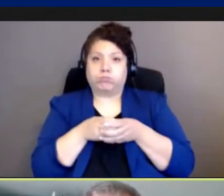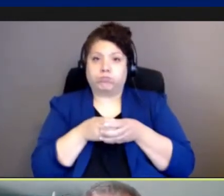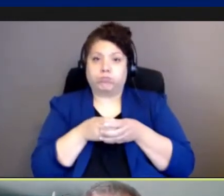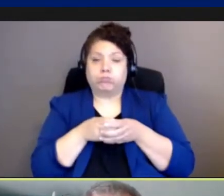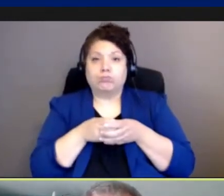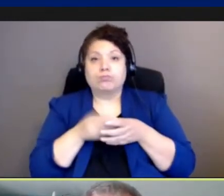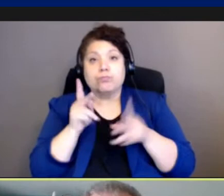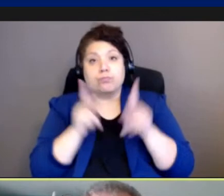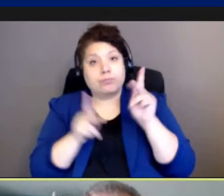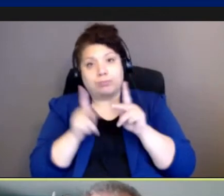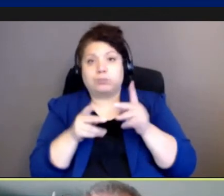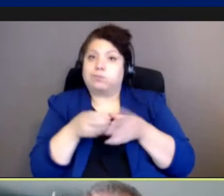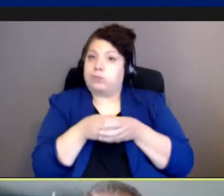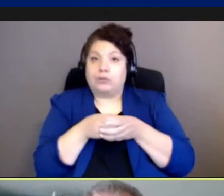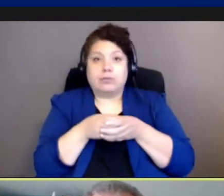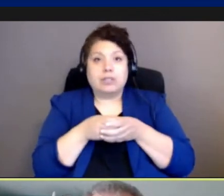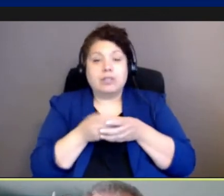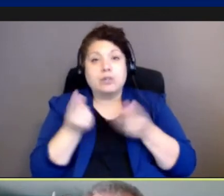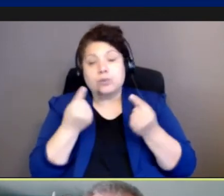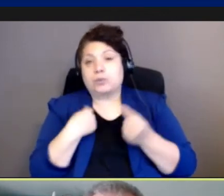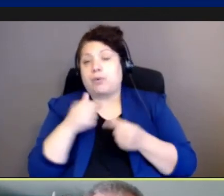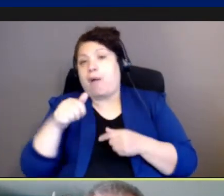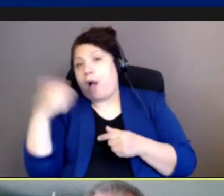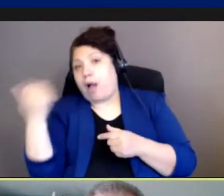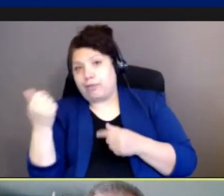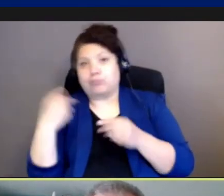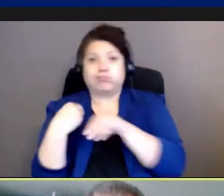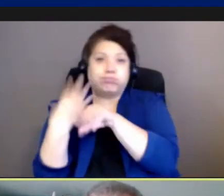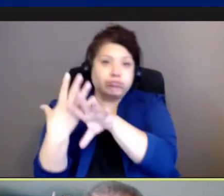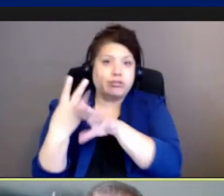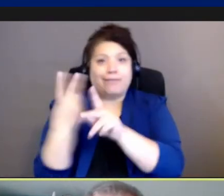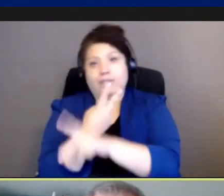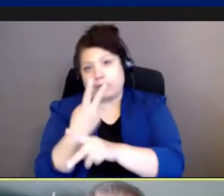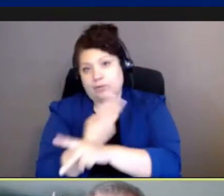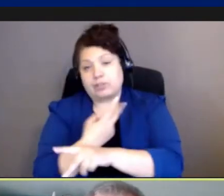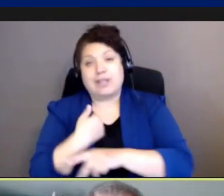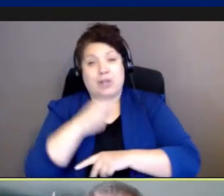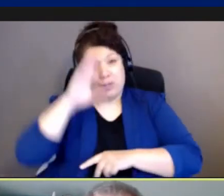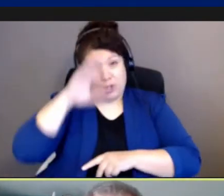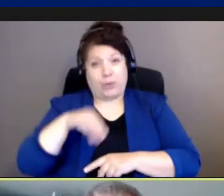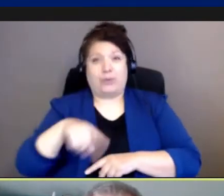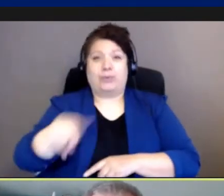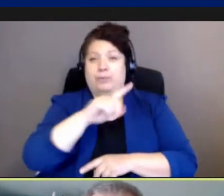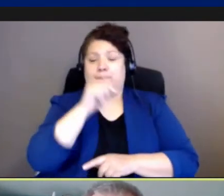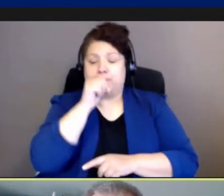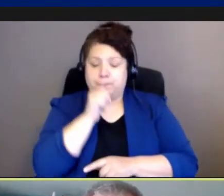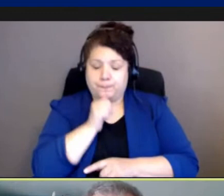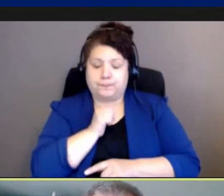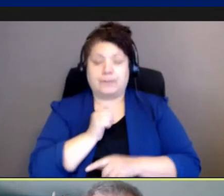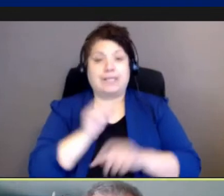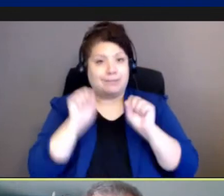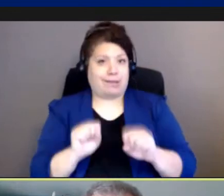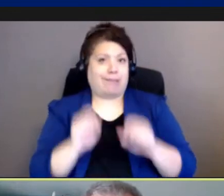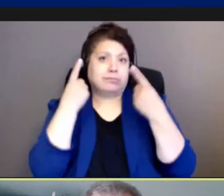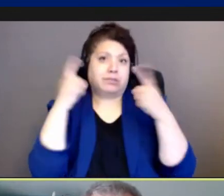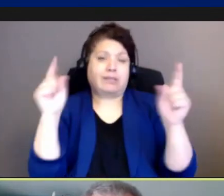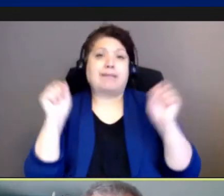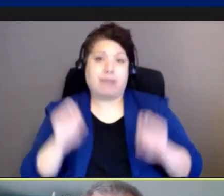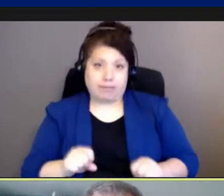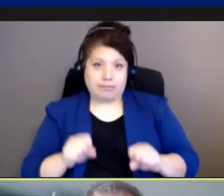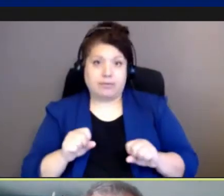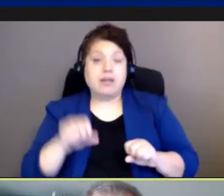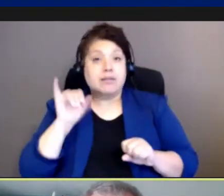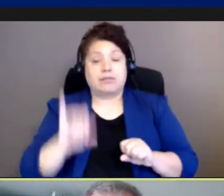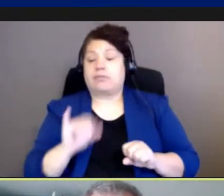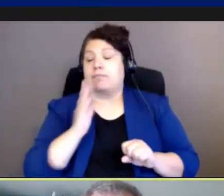and connect in different ways. And I think we can. I know we can do that, and that's the best way that we're going